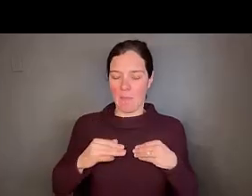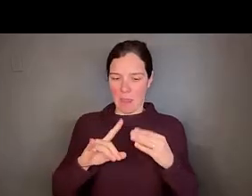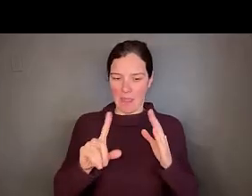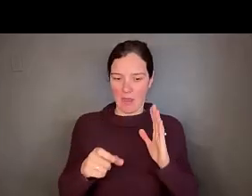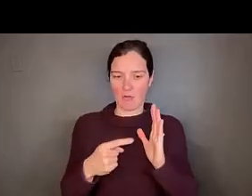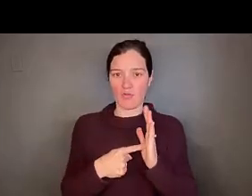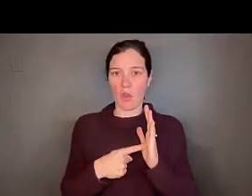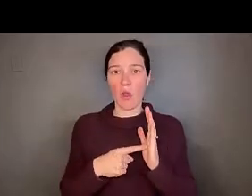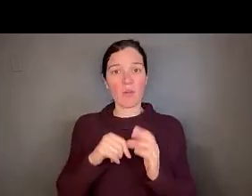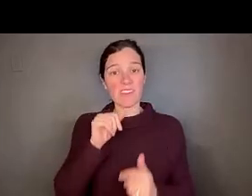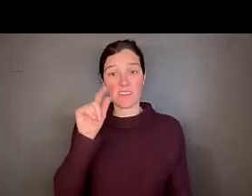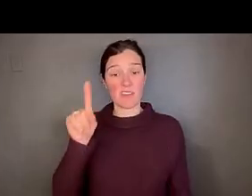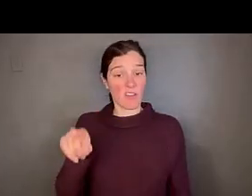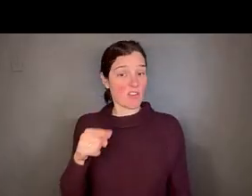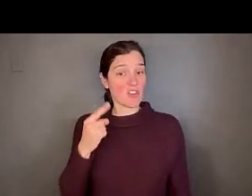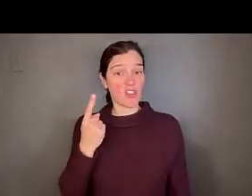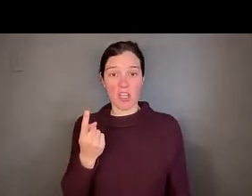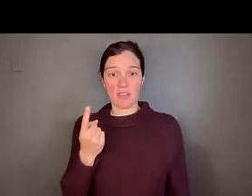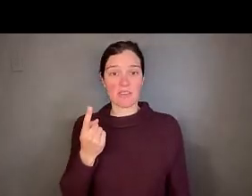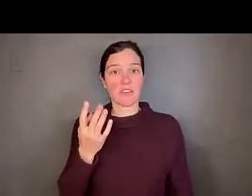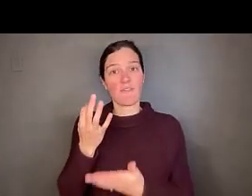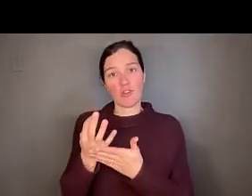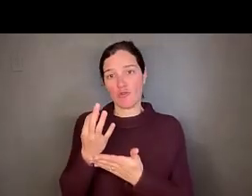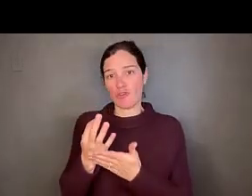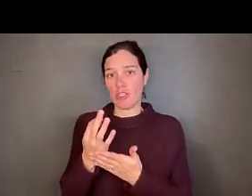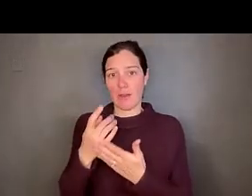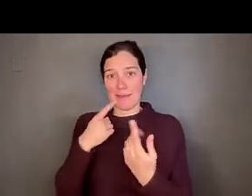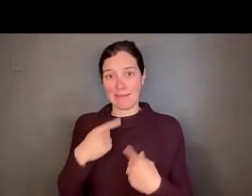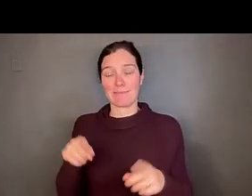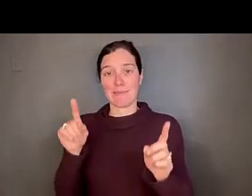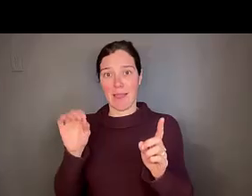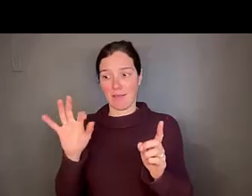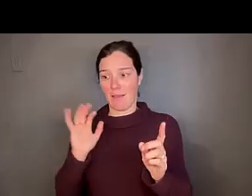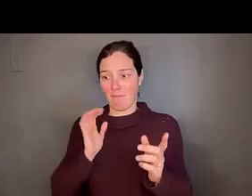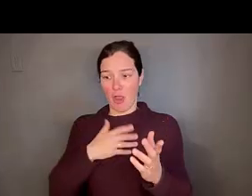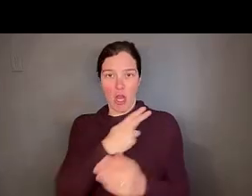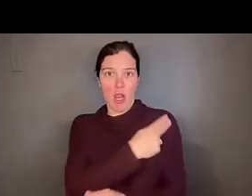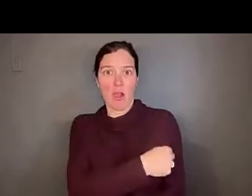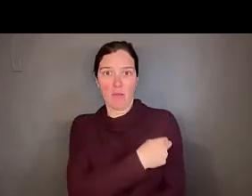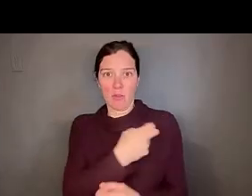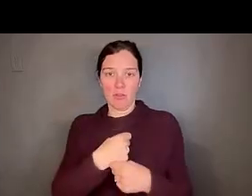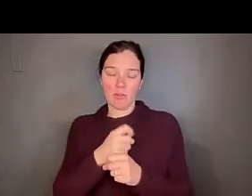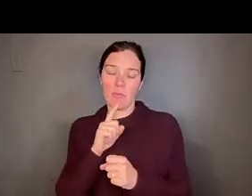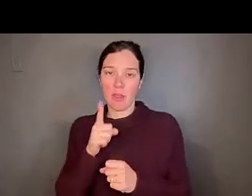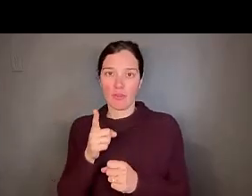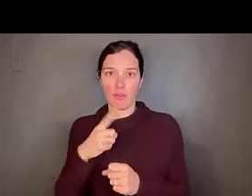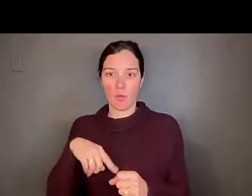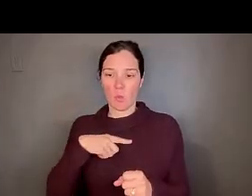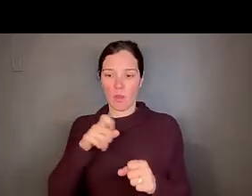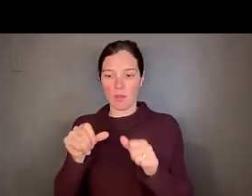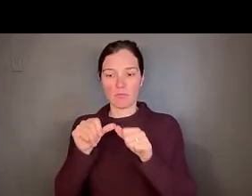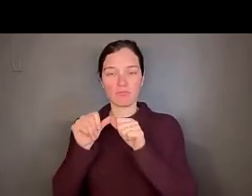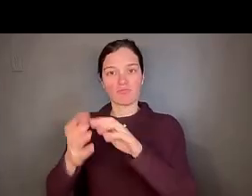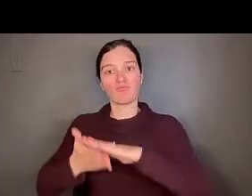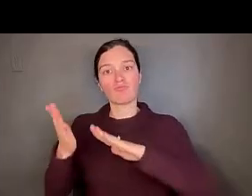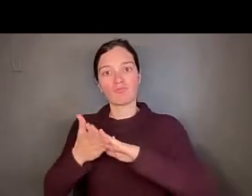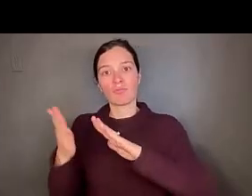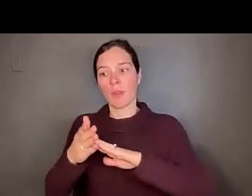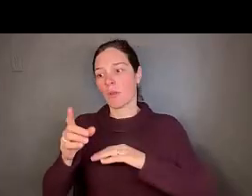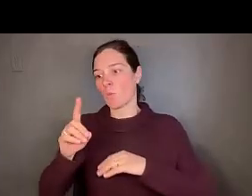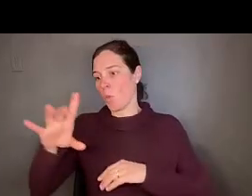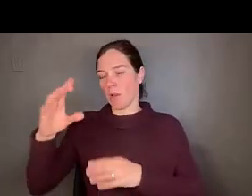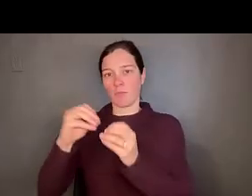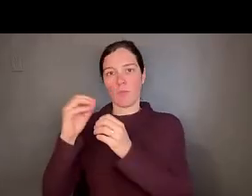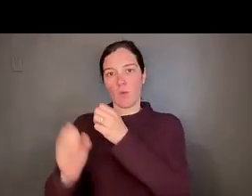which is not just the fiduciary success of our hospital to make sure that we can go on for another 100 years and